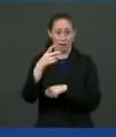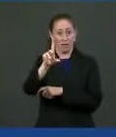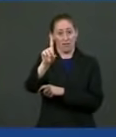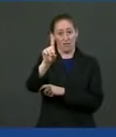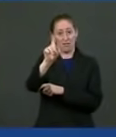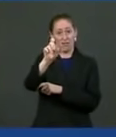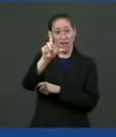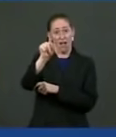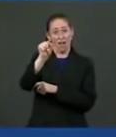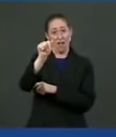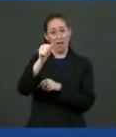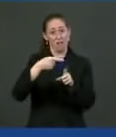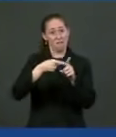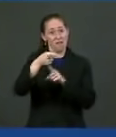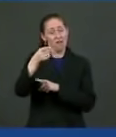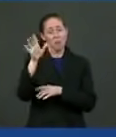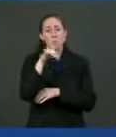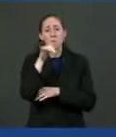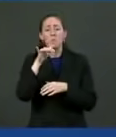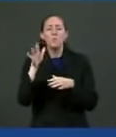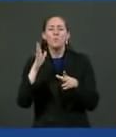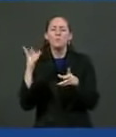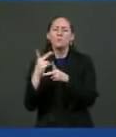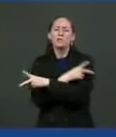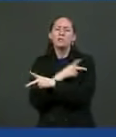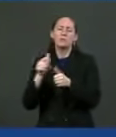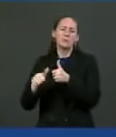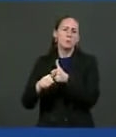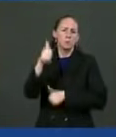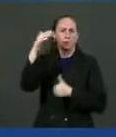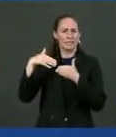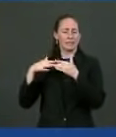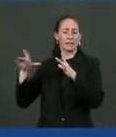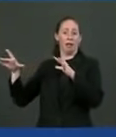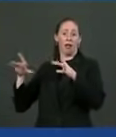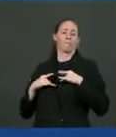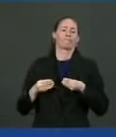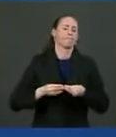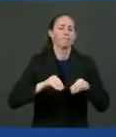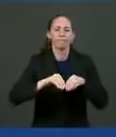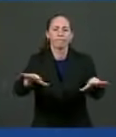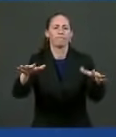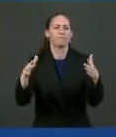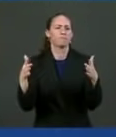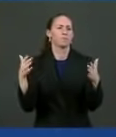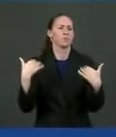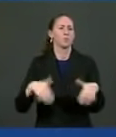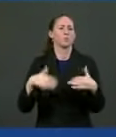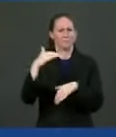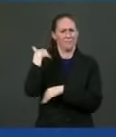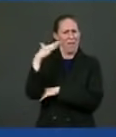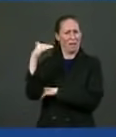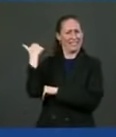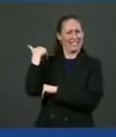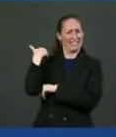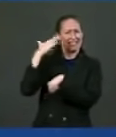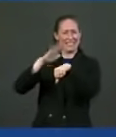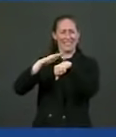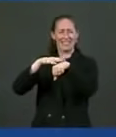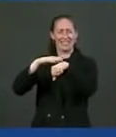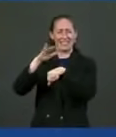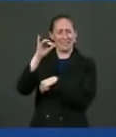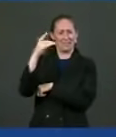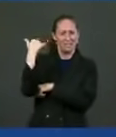began to warn America about back in July spread late summer like it did in other countries before us. While